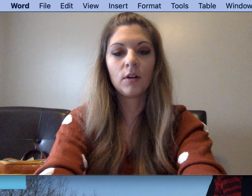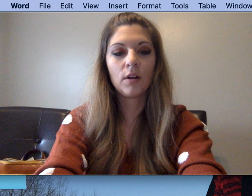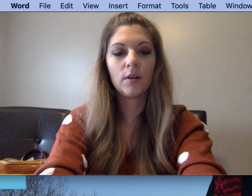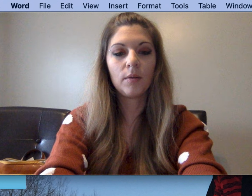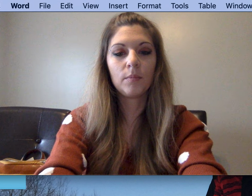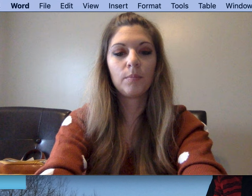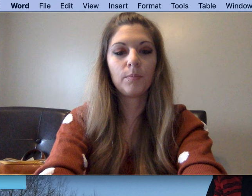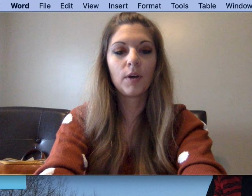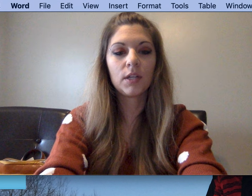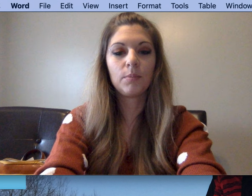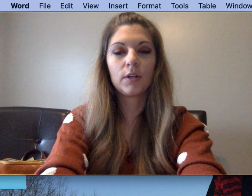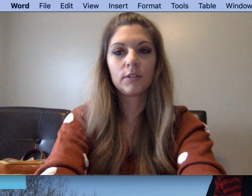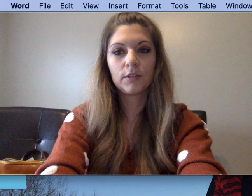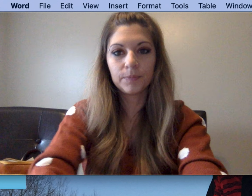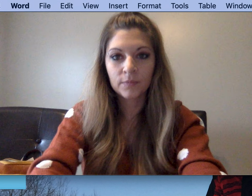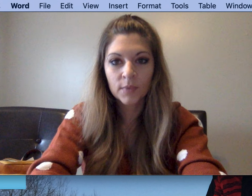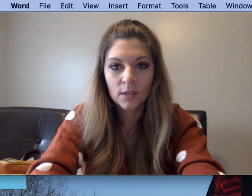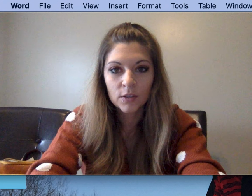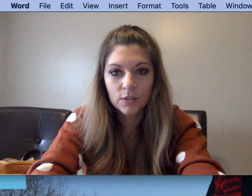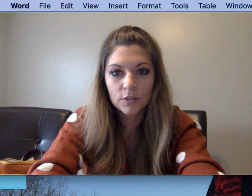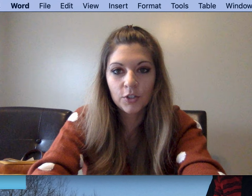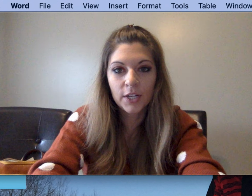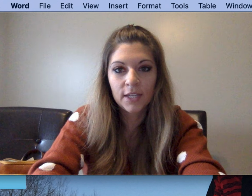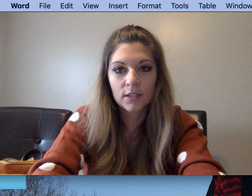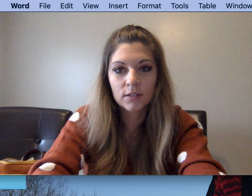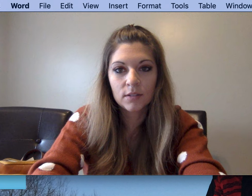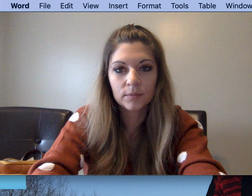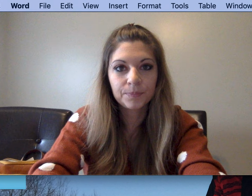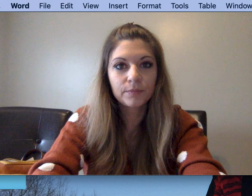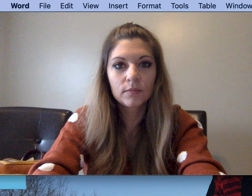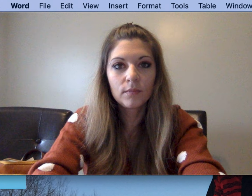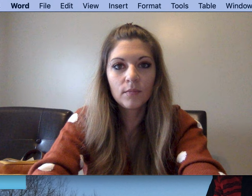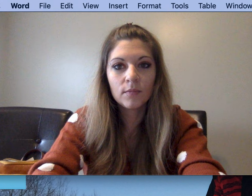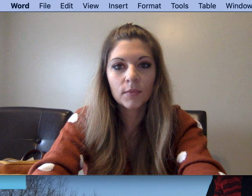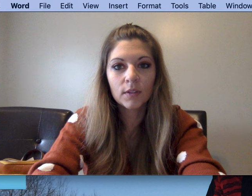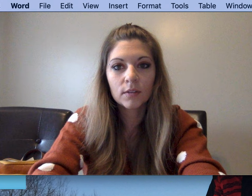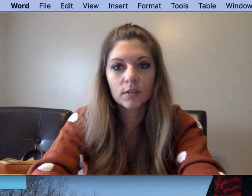another body part. So your hands.